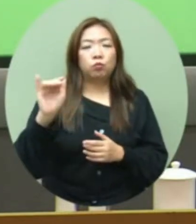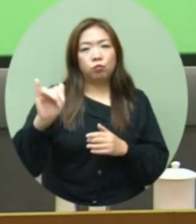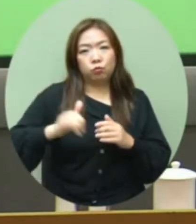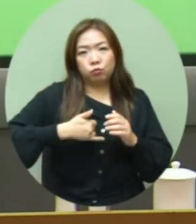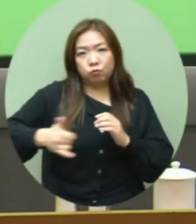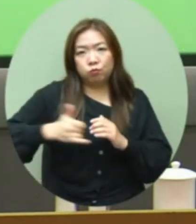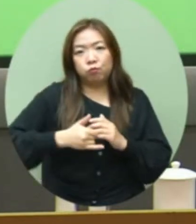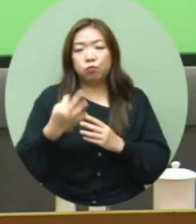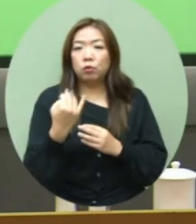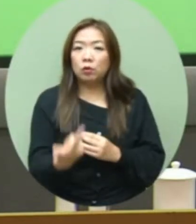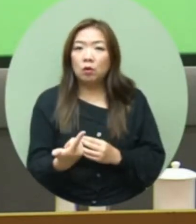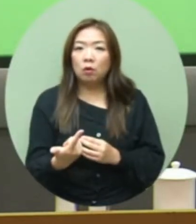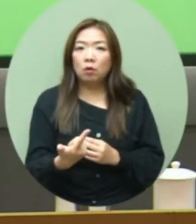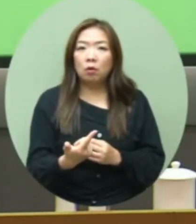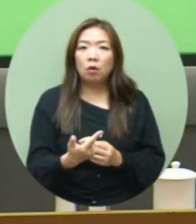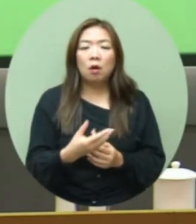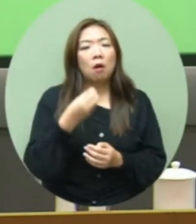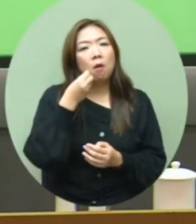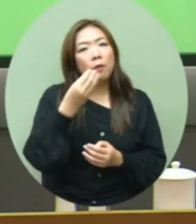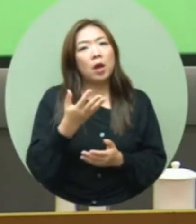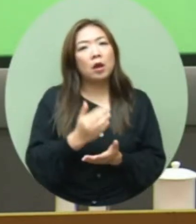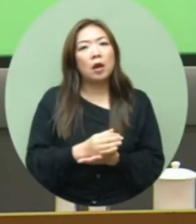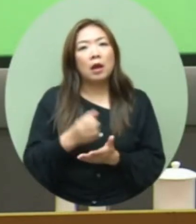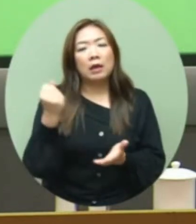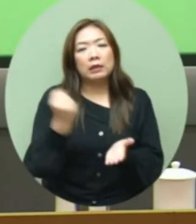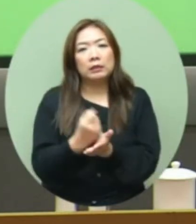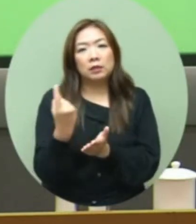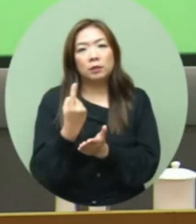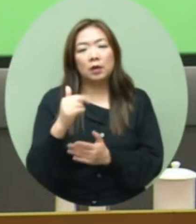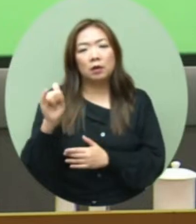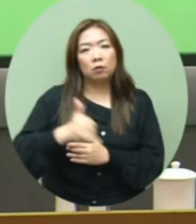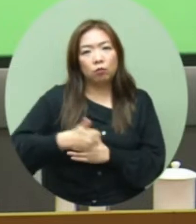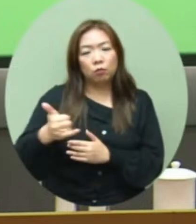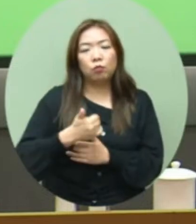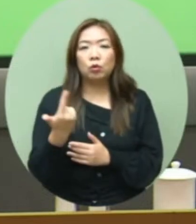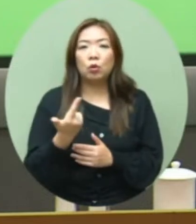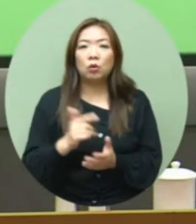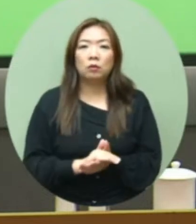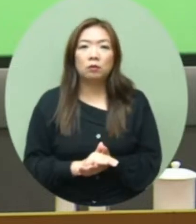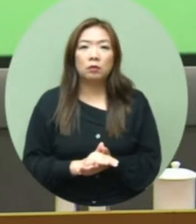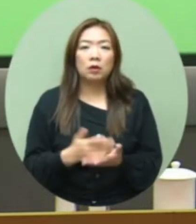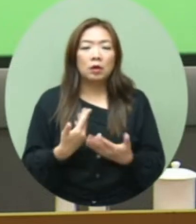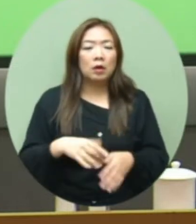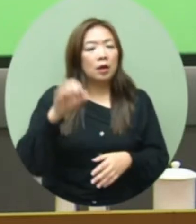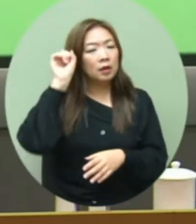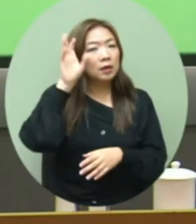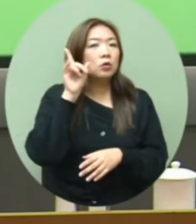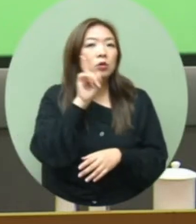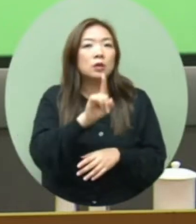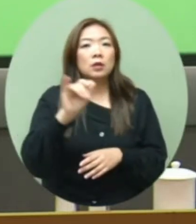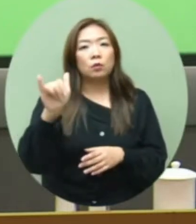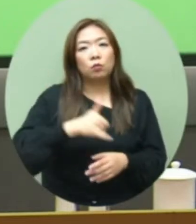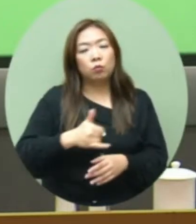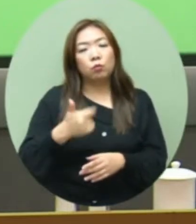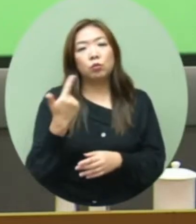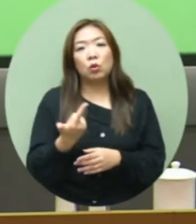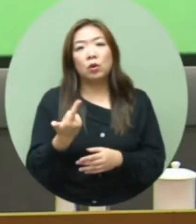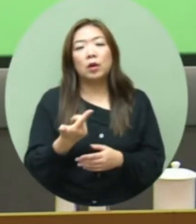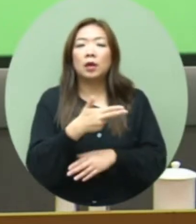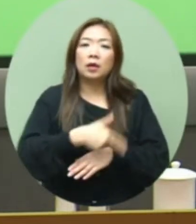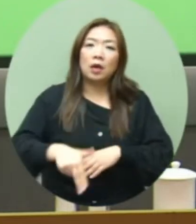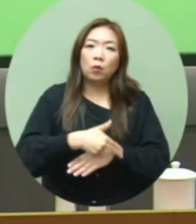So now the weekly visit visa for people from Shenzhen has been relaxed. It would be a multiple